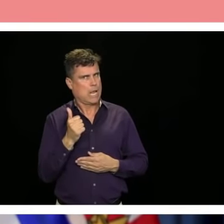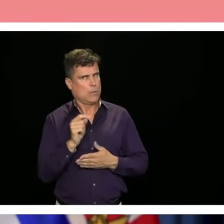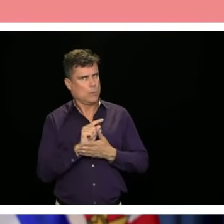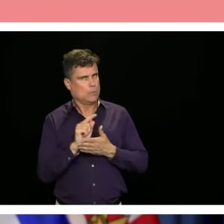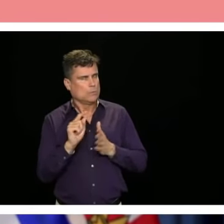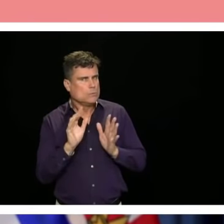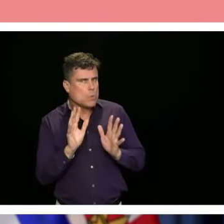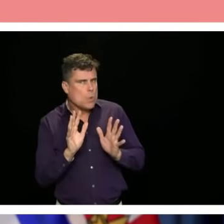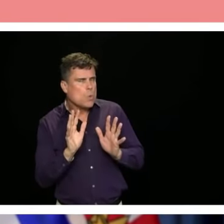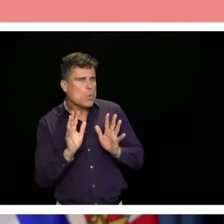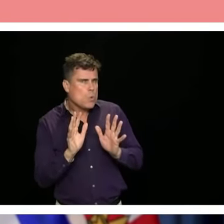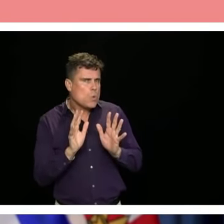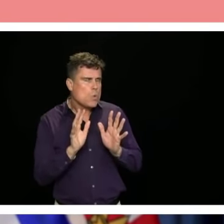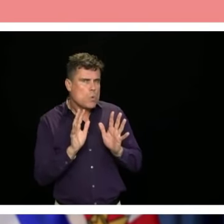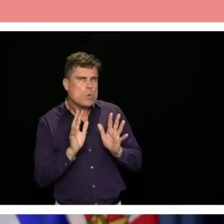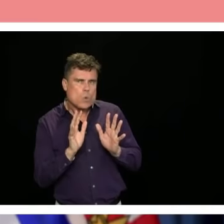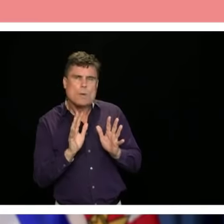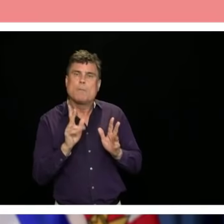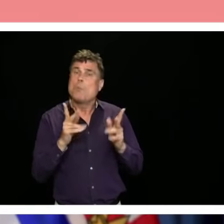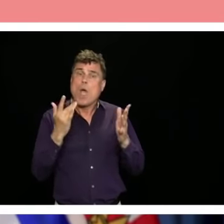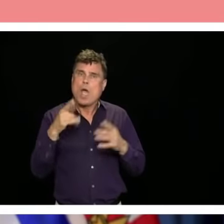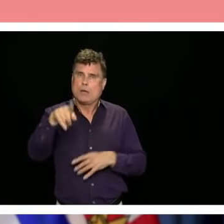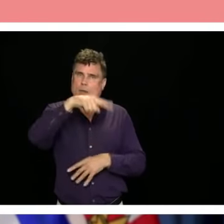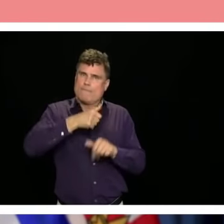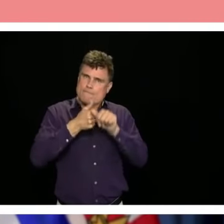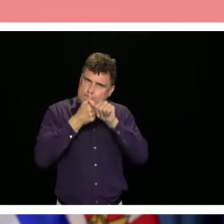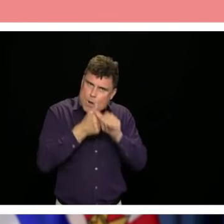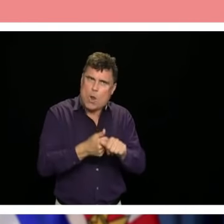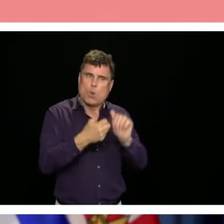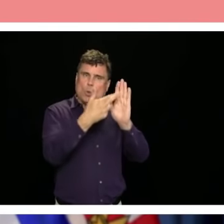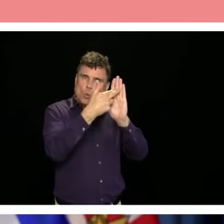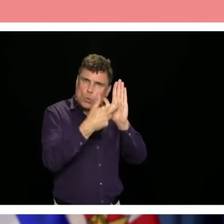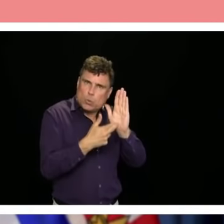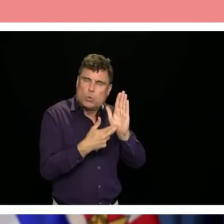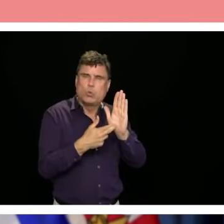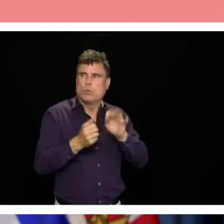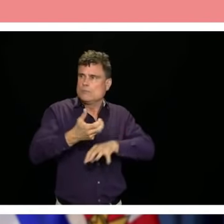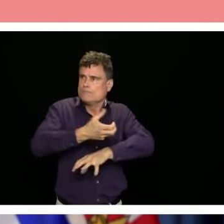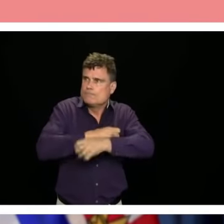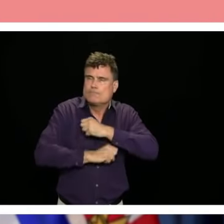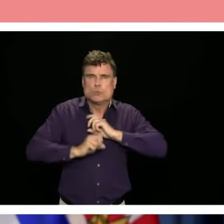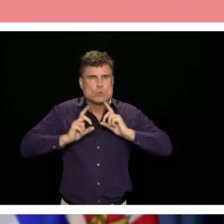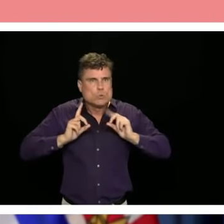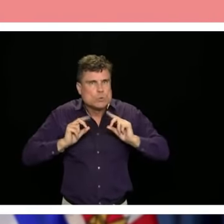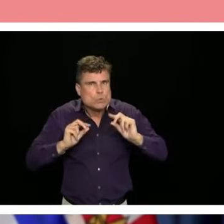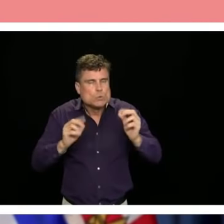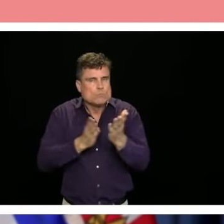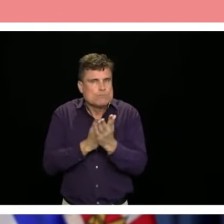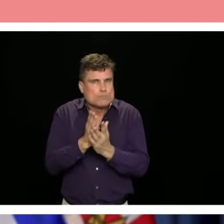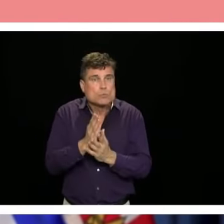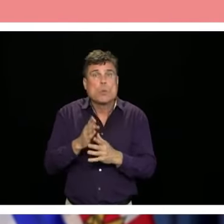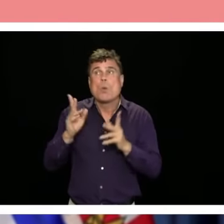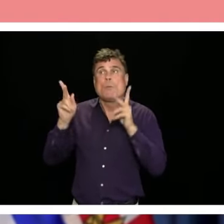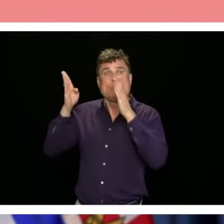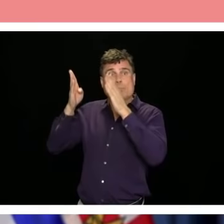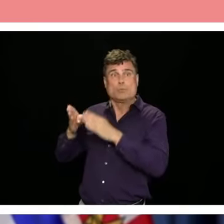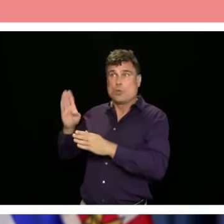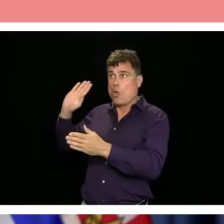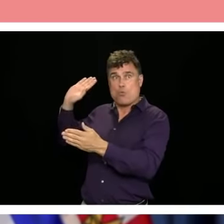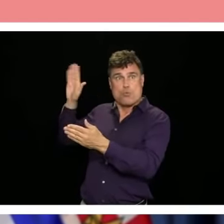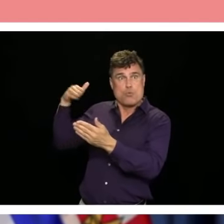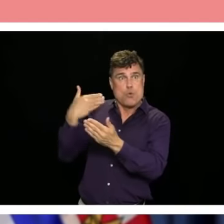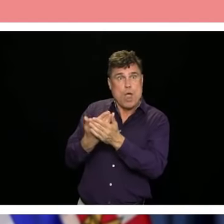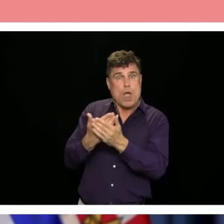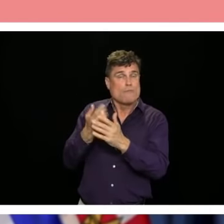in Ontario, in the thousands in Quebec. Not so long ago, the largest outbreak in North America occurred at a business